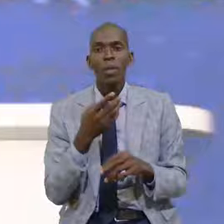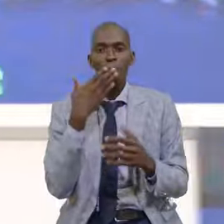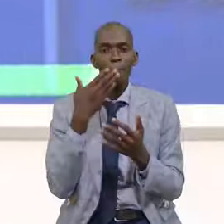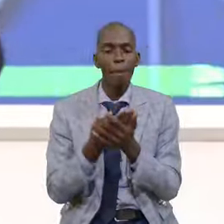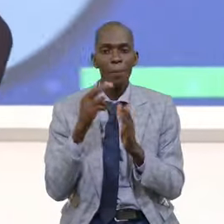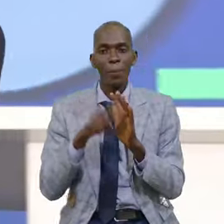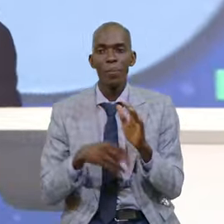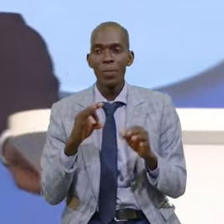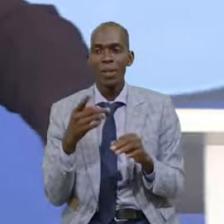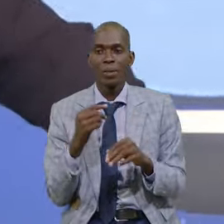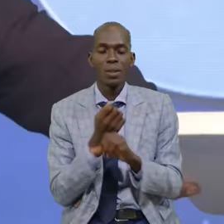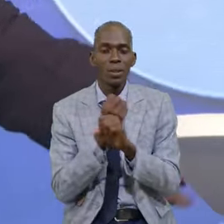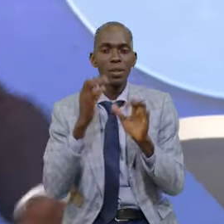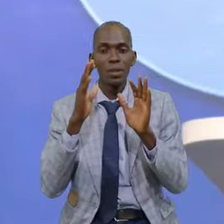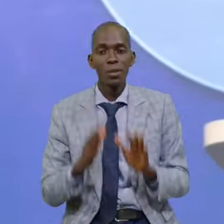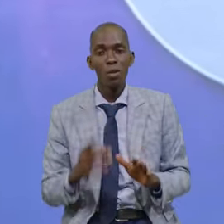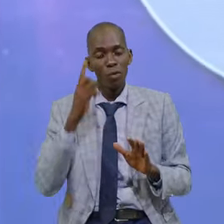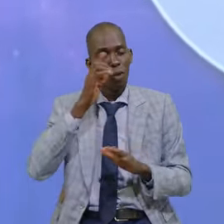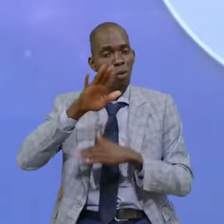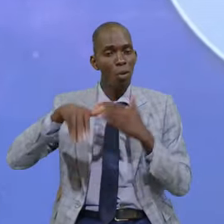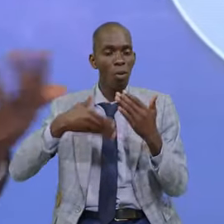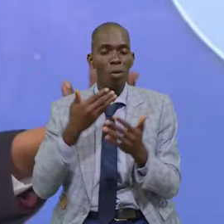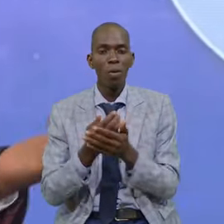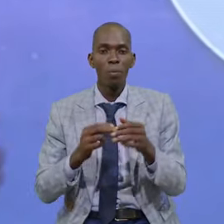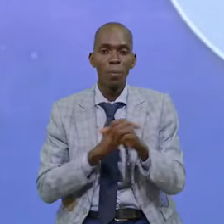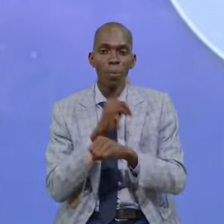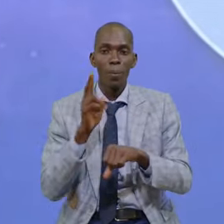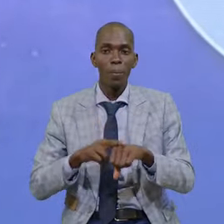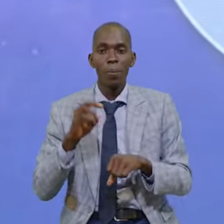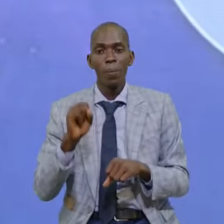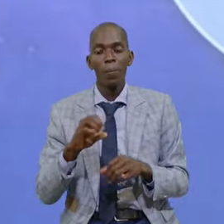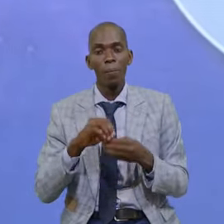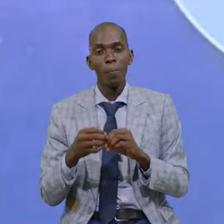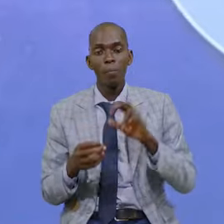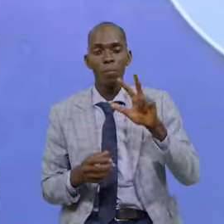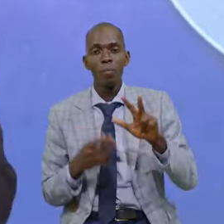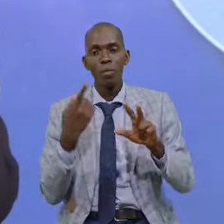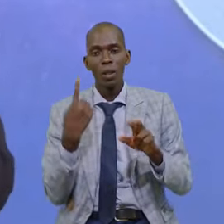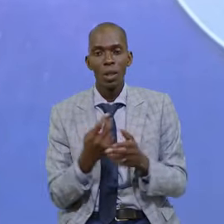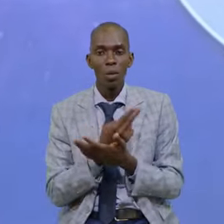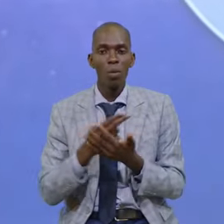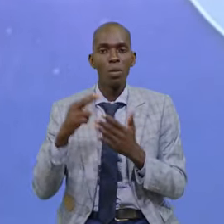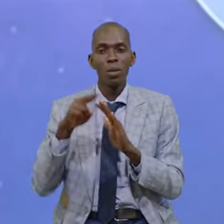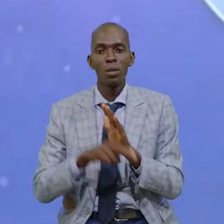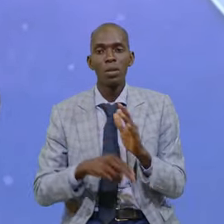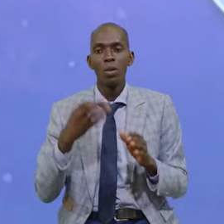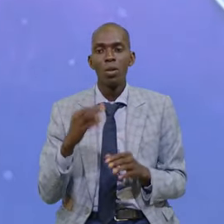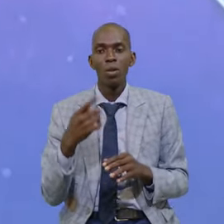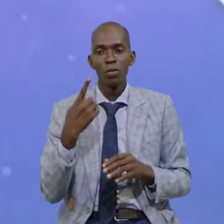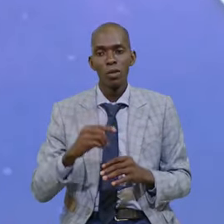Savior for all nations. And then number three is the godliness of the